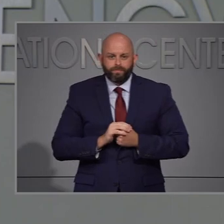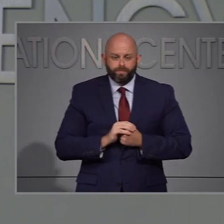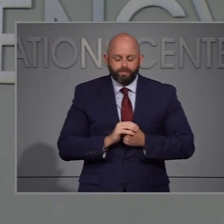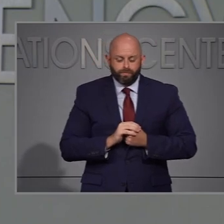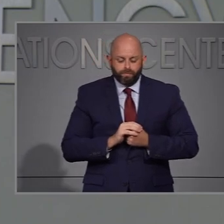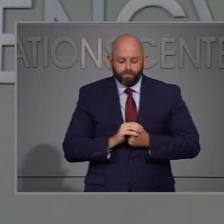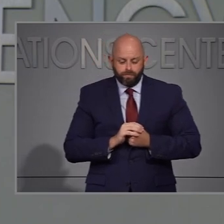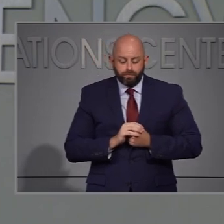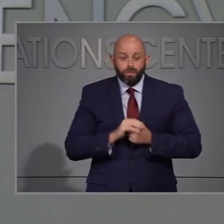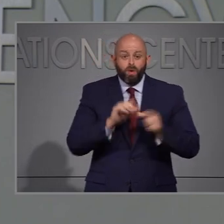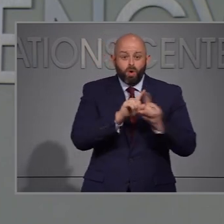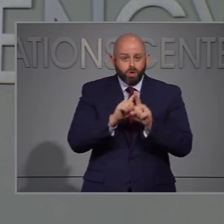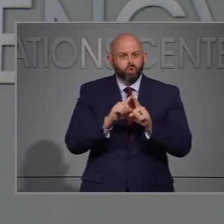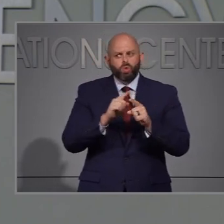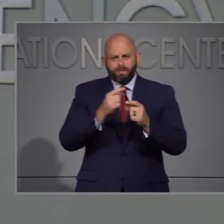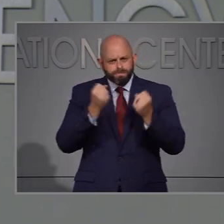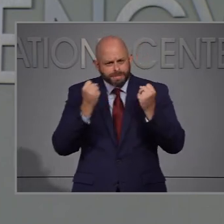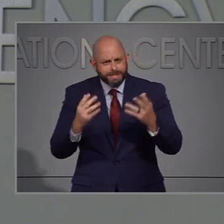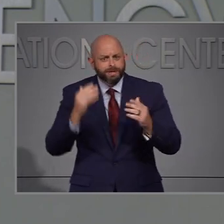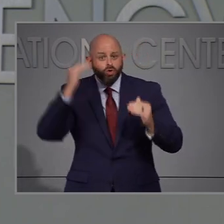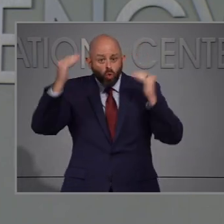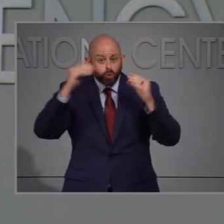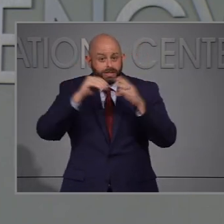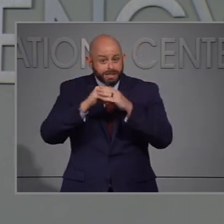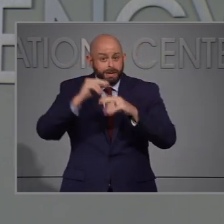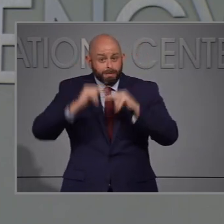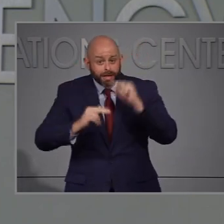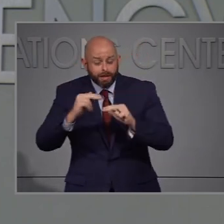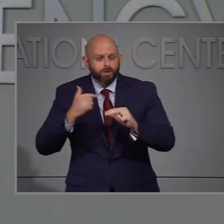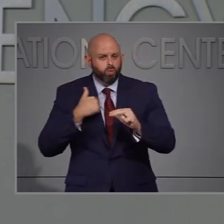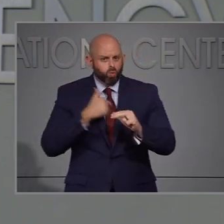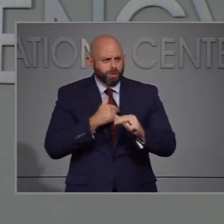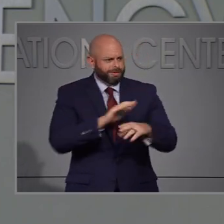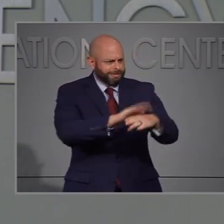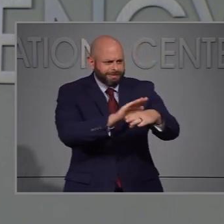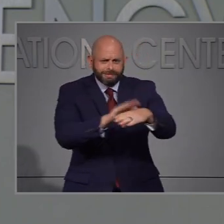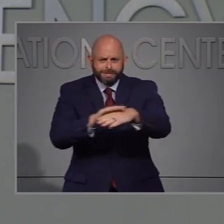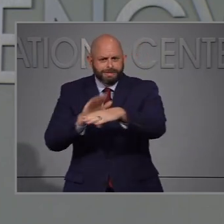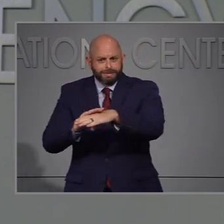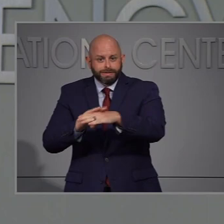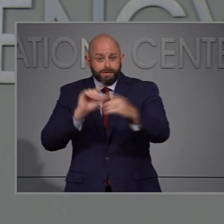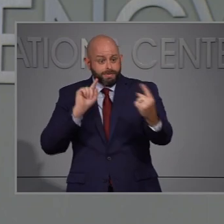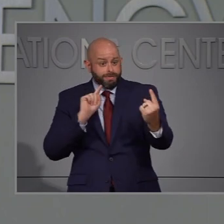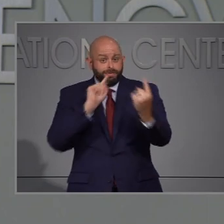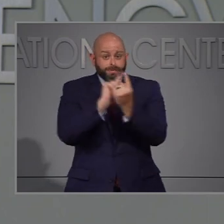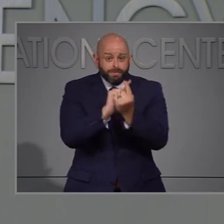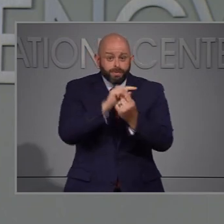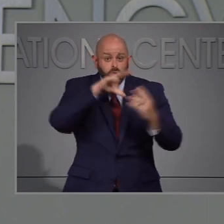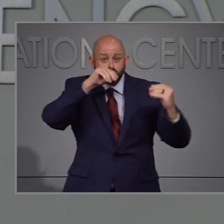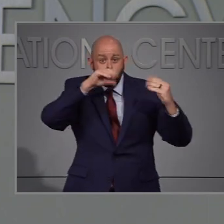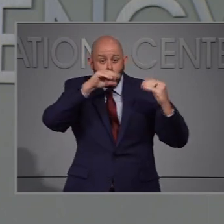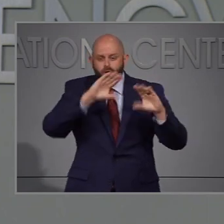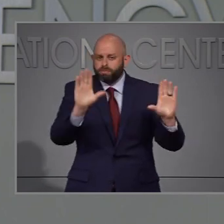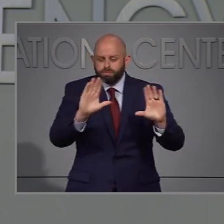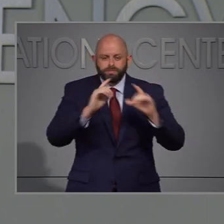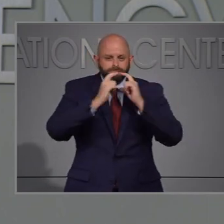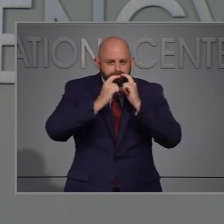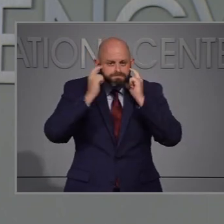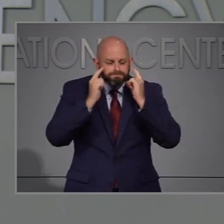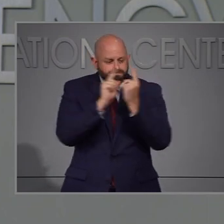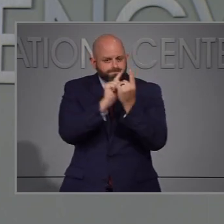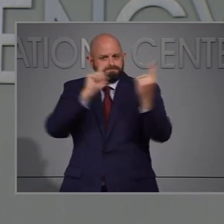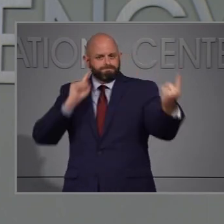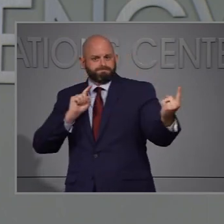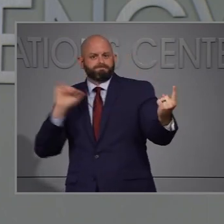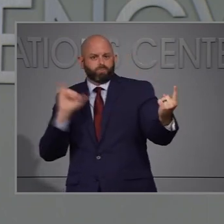of the adults in the building that they need to take when interacting with one another. With these measures and the additional robust public